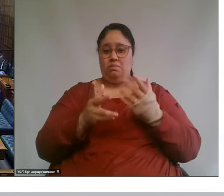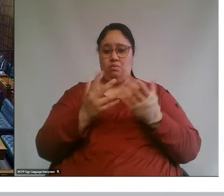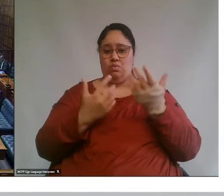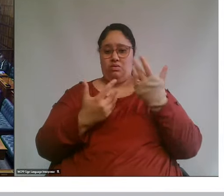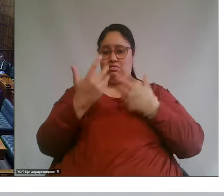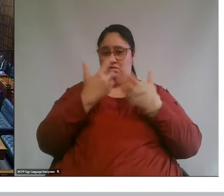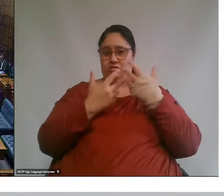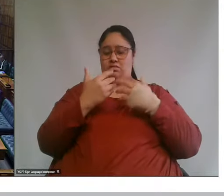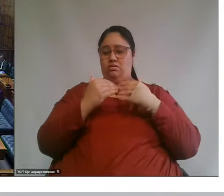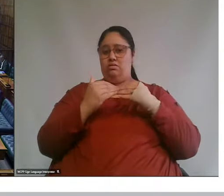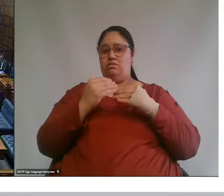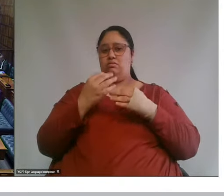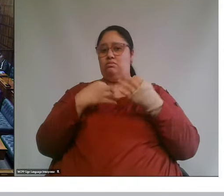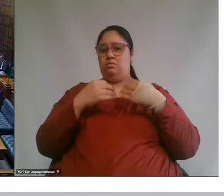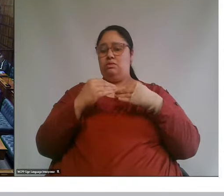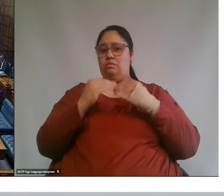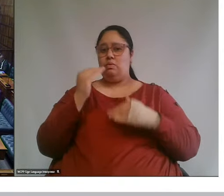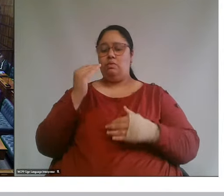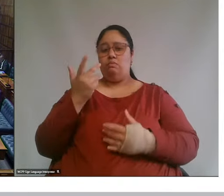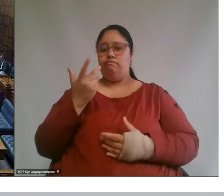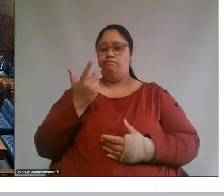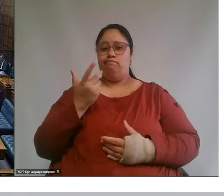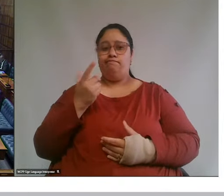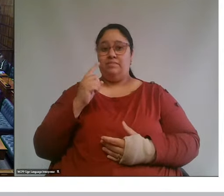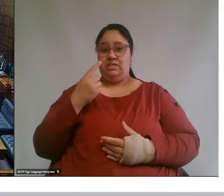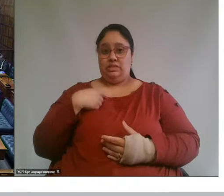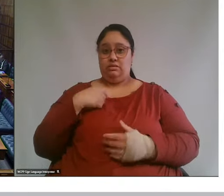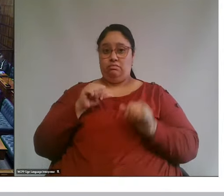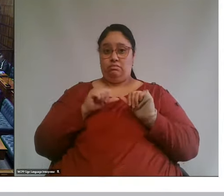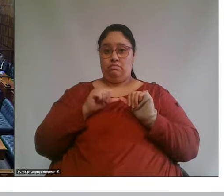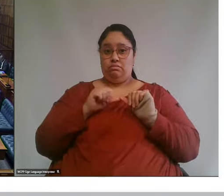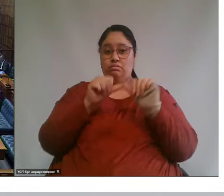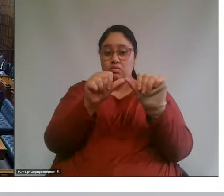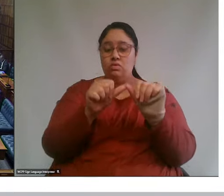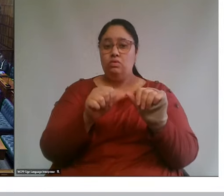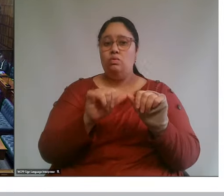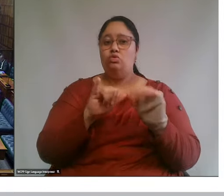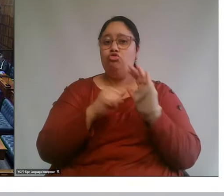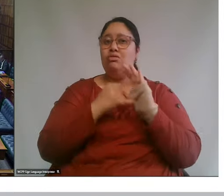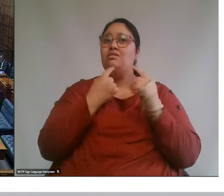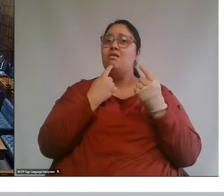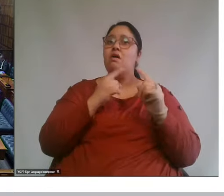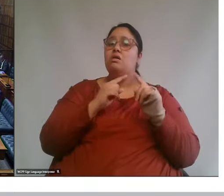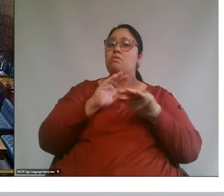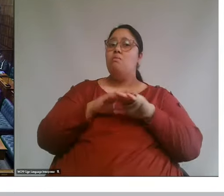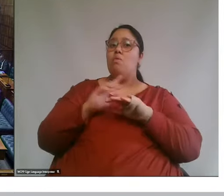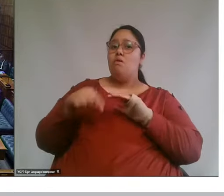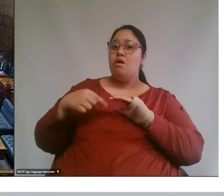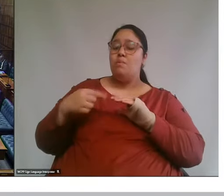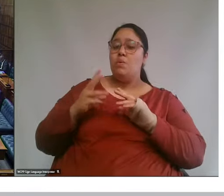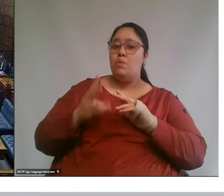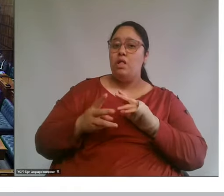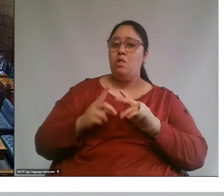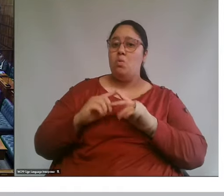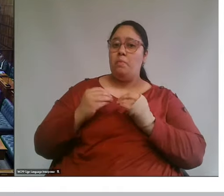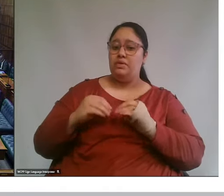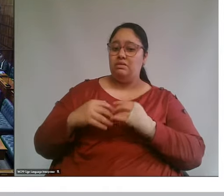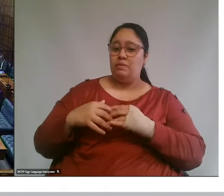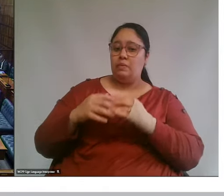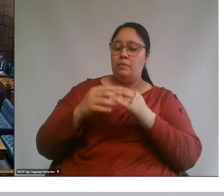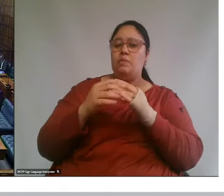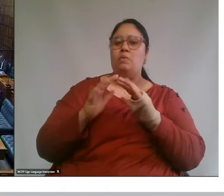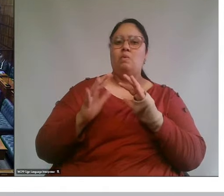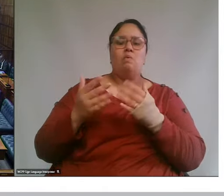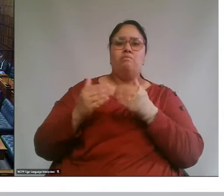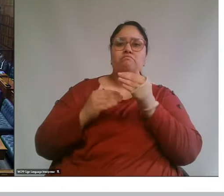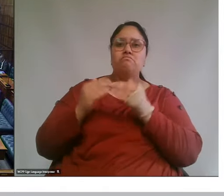just tell us uh you know didn't it go further than just the announcement of that are we already in the production phase